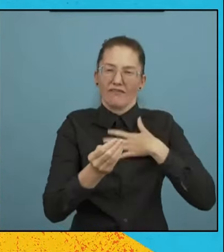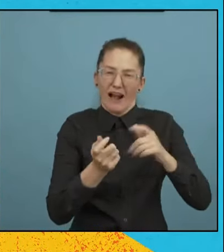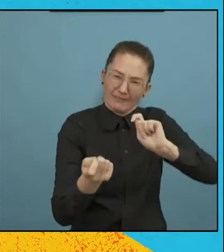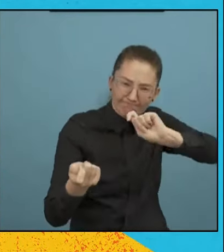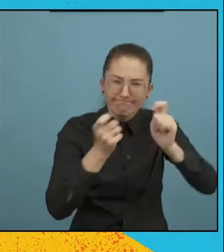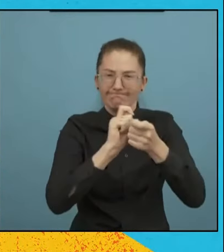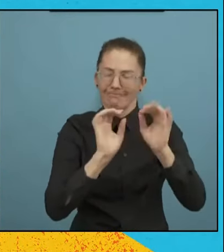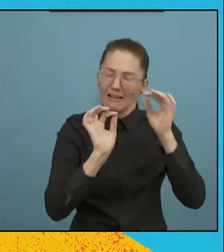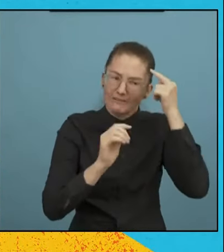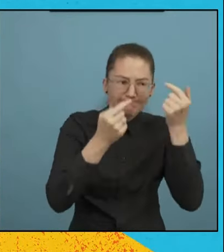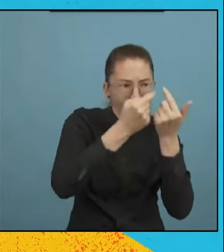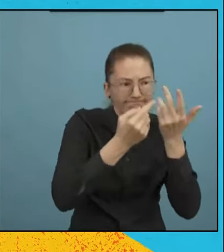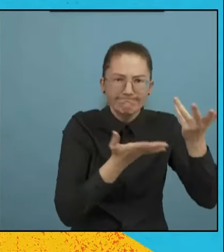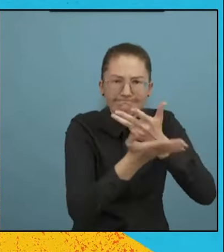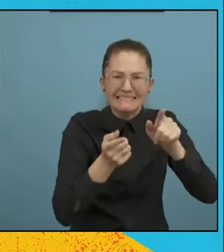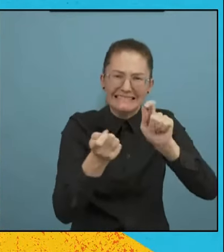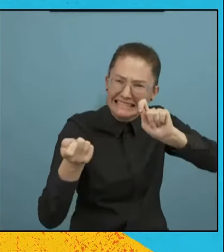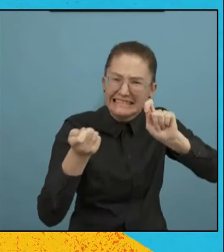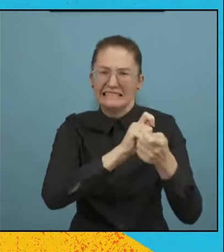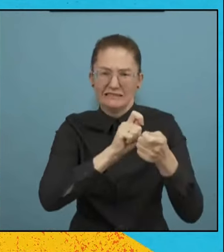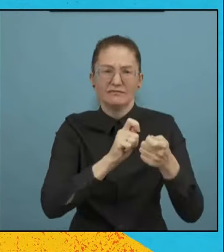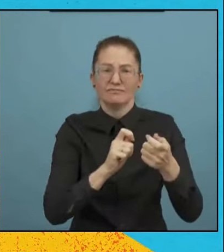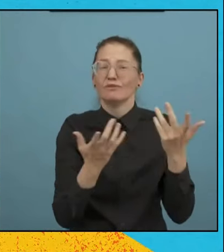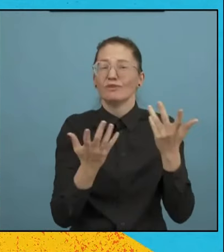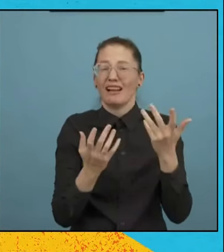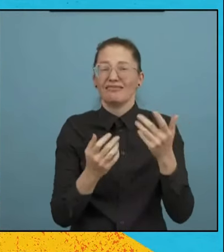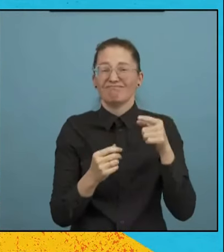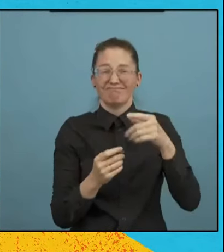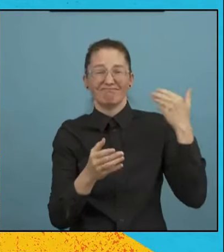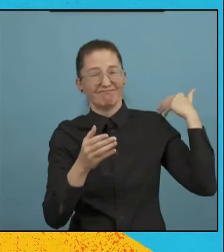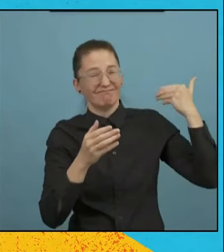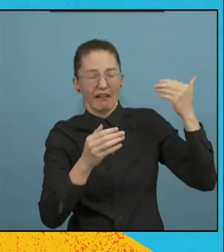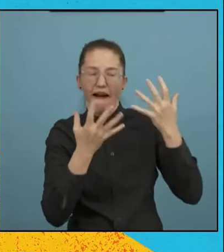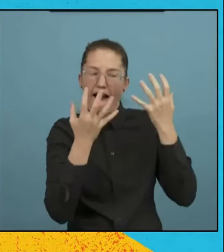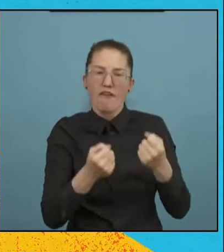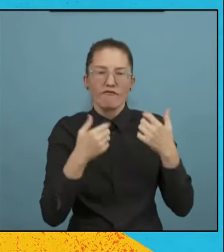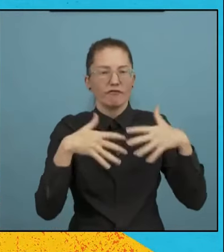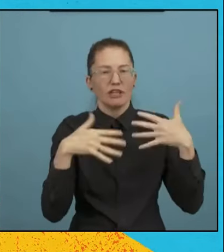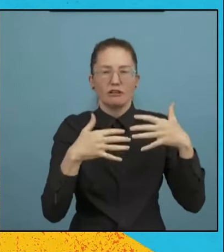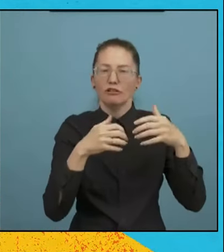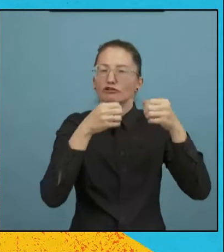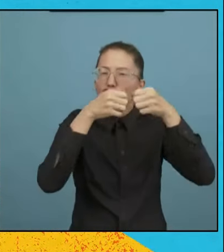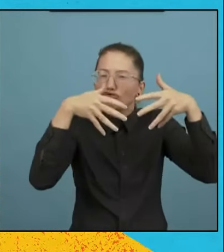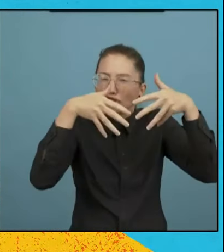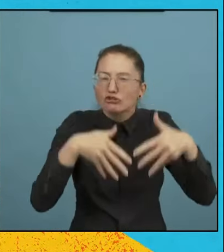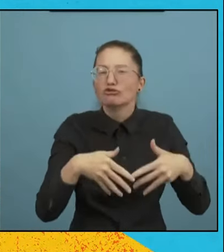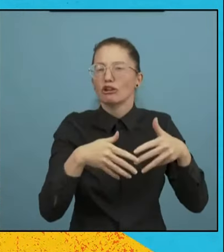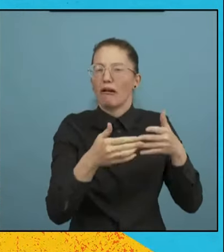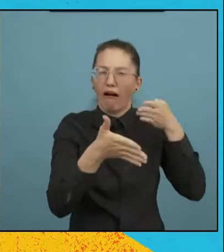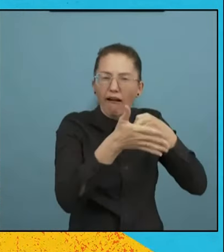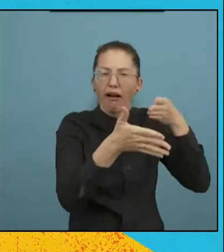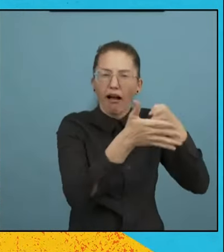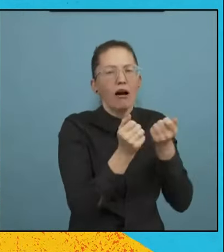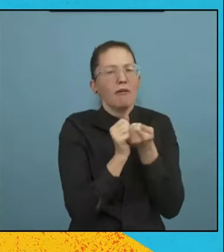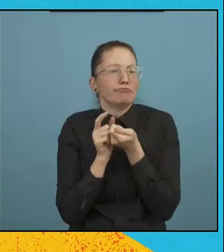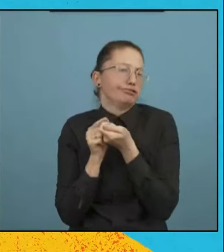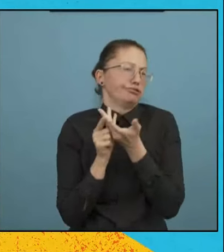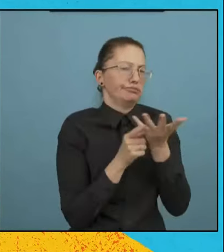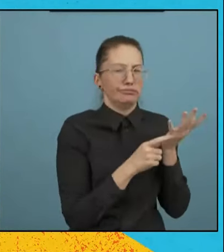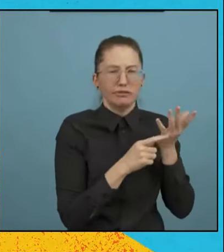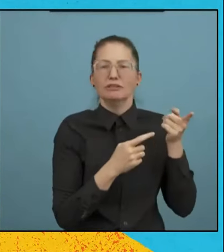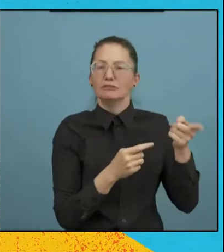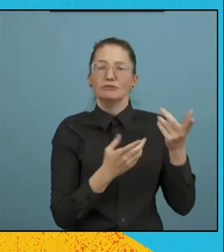global warming, food insecurity, wars, and military conflicts. They're all just the talk of the day. Yet in spite of this heavy